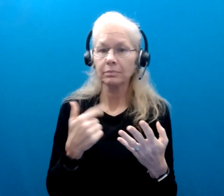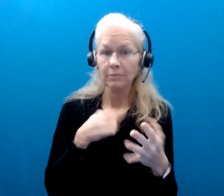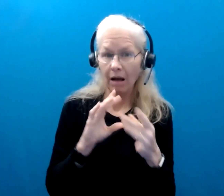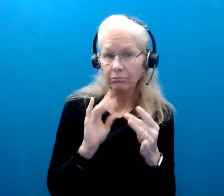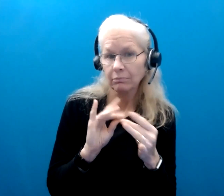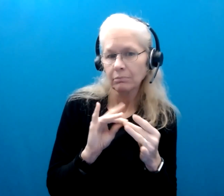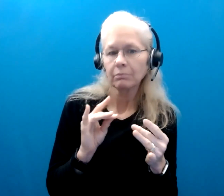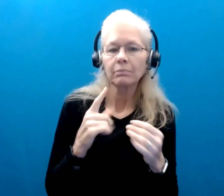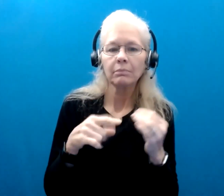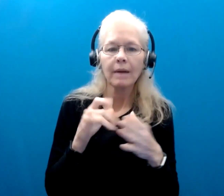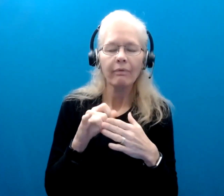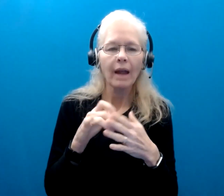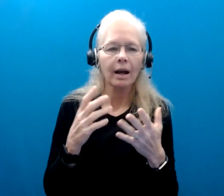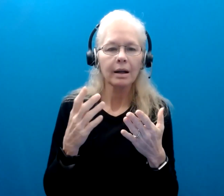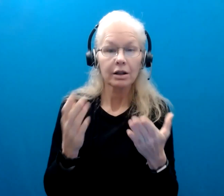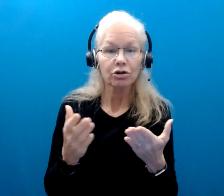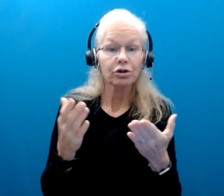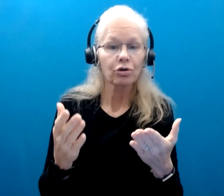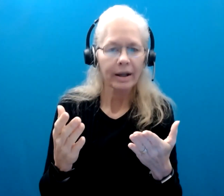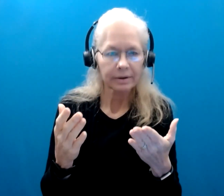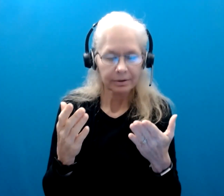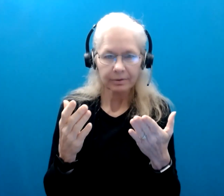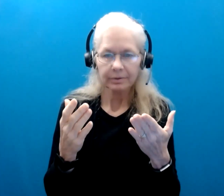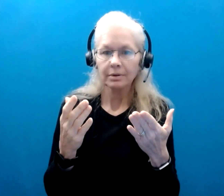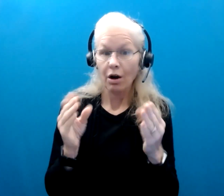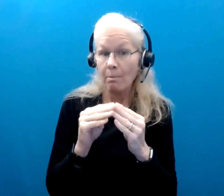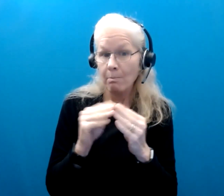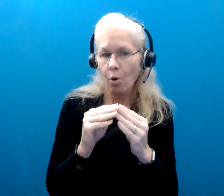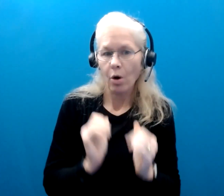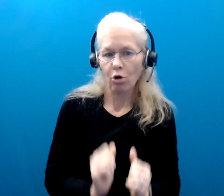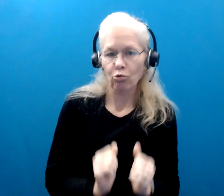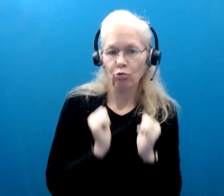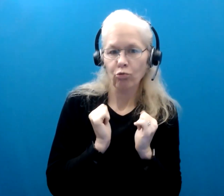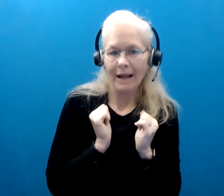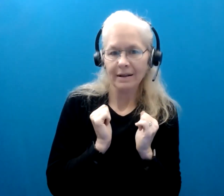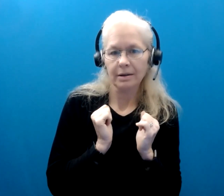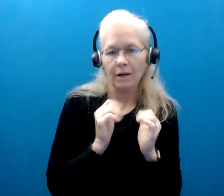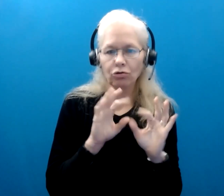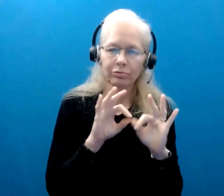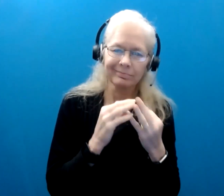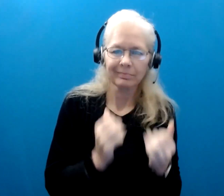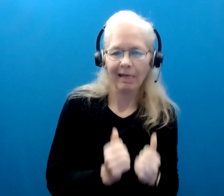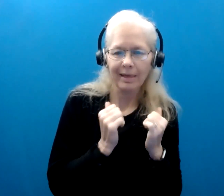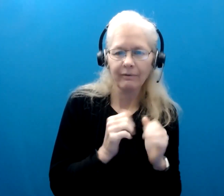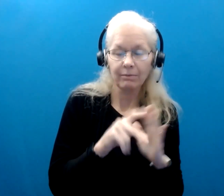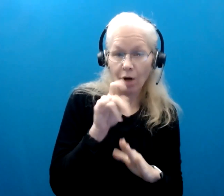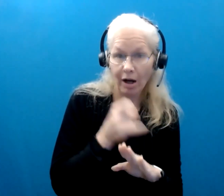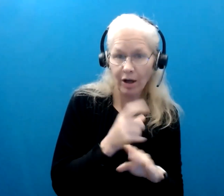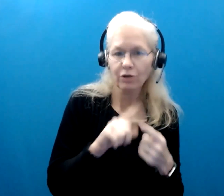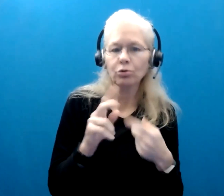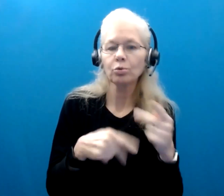the suggestion to move more residential projects into a type 1 review process. And there's a lot of discussion